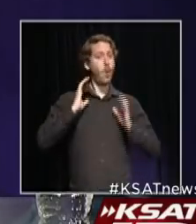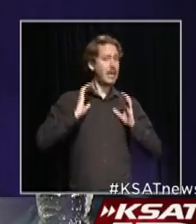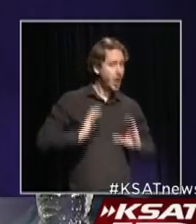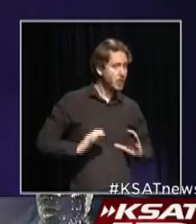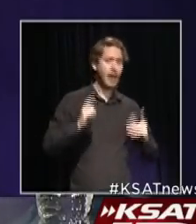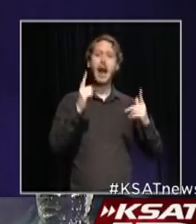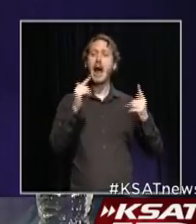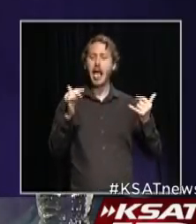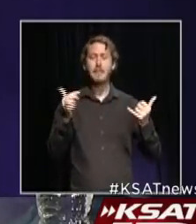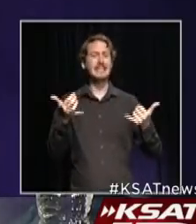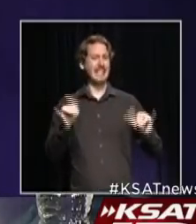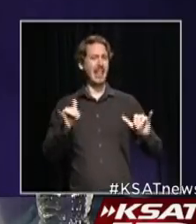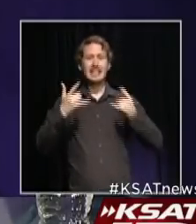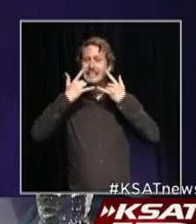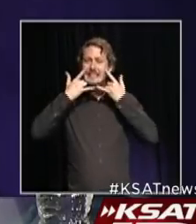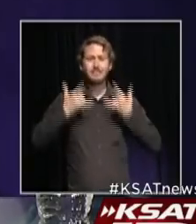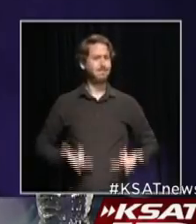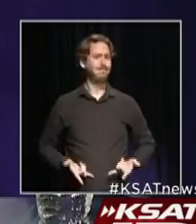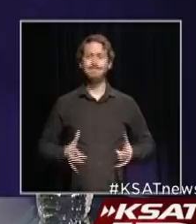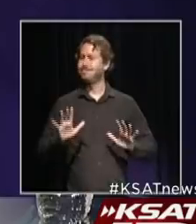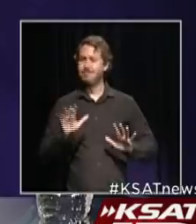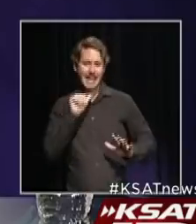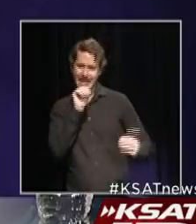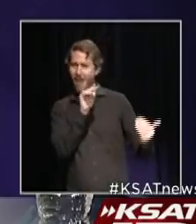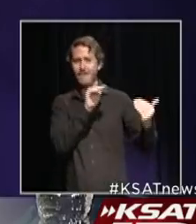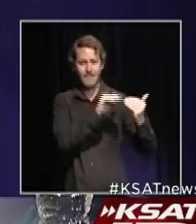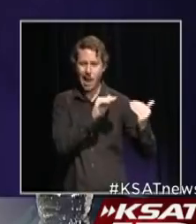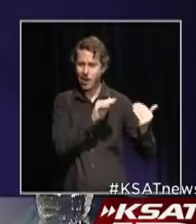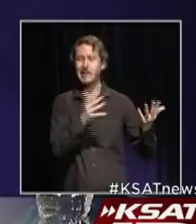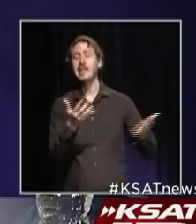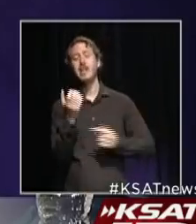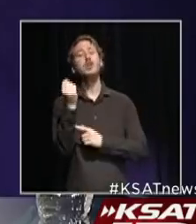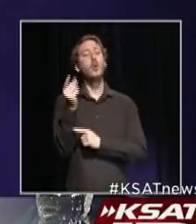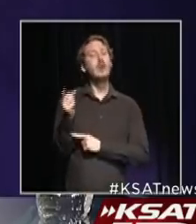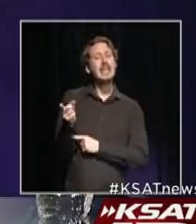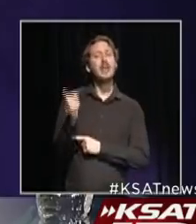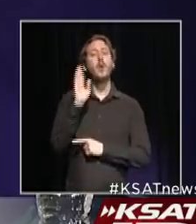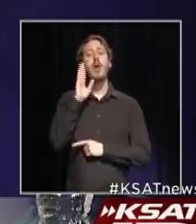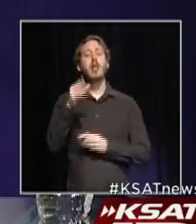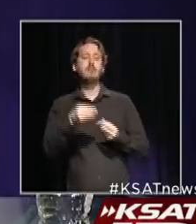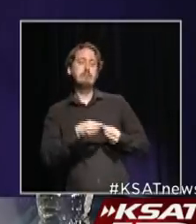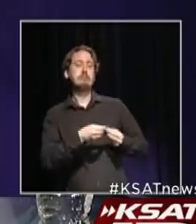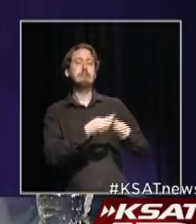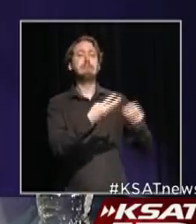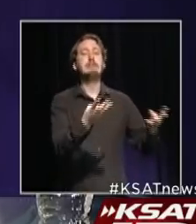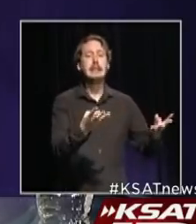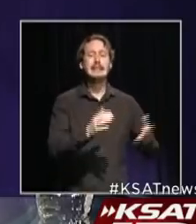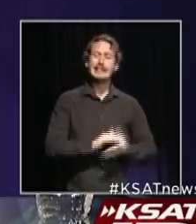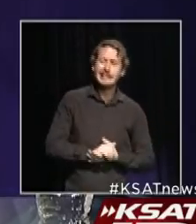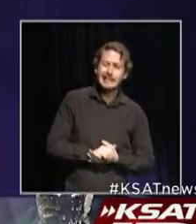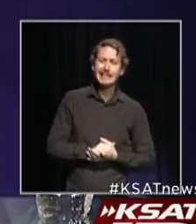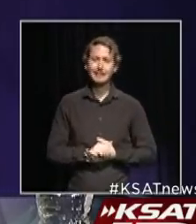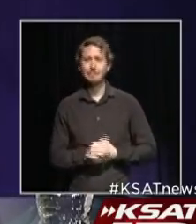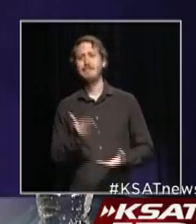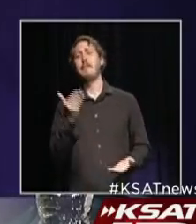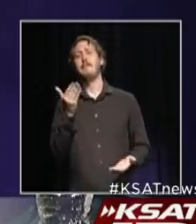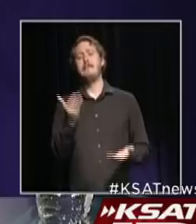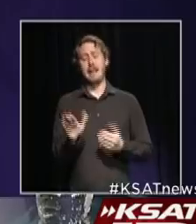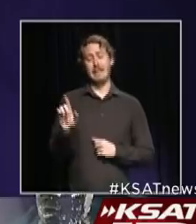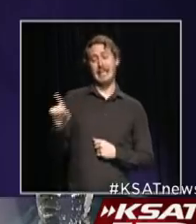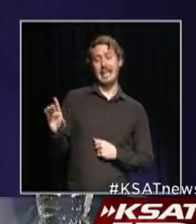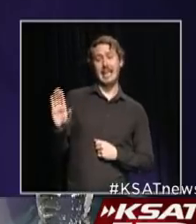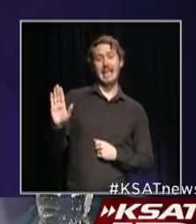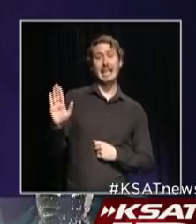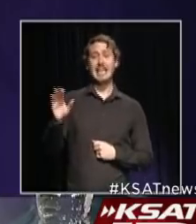whatnot still run around without a face covering. So he was going to pass it on. I thought maybe coming from him, Governor